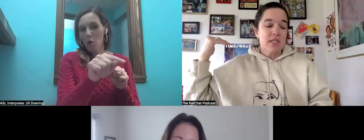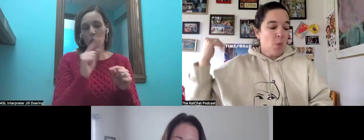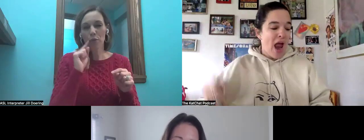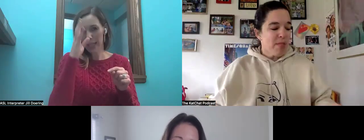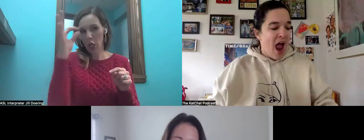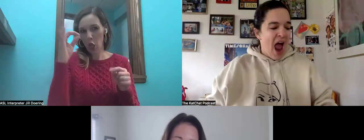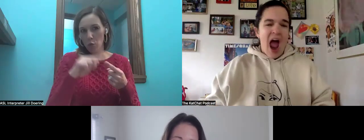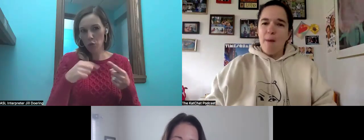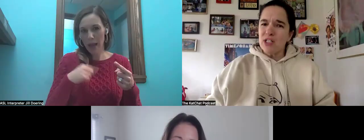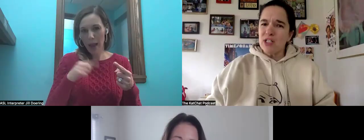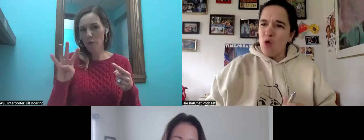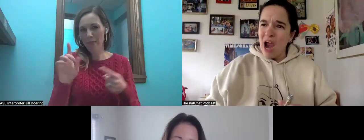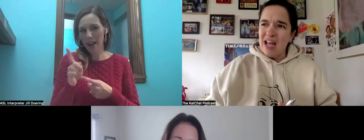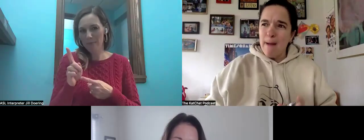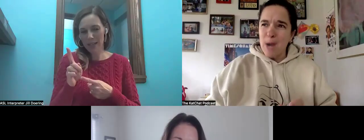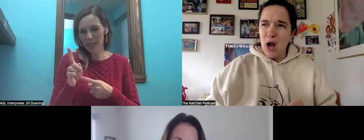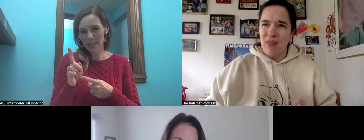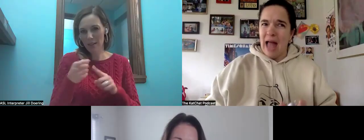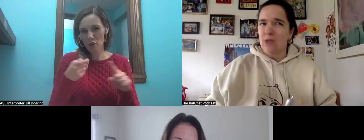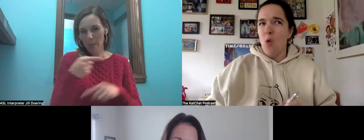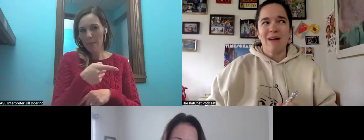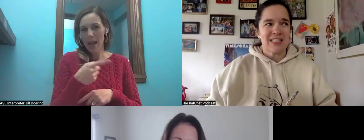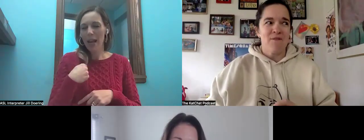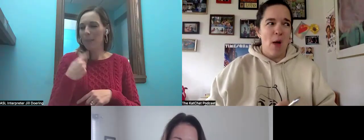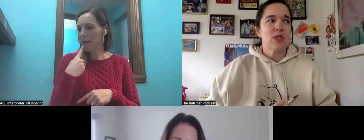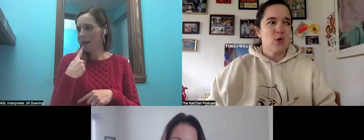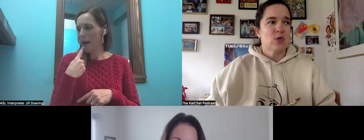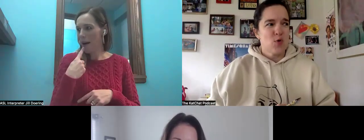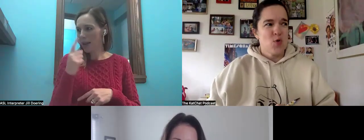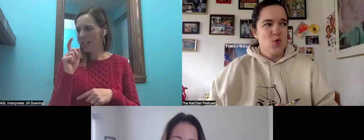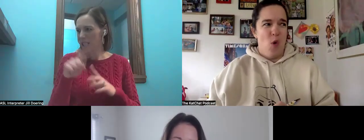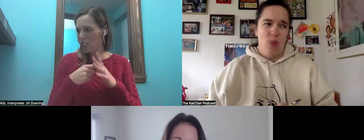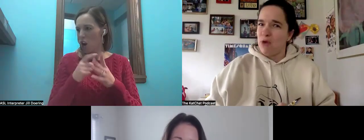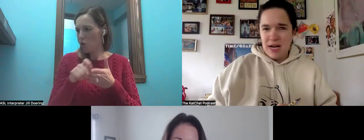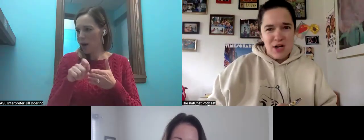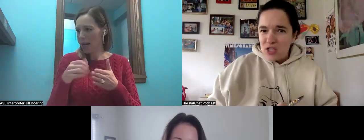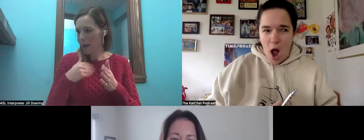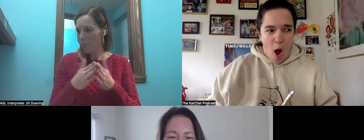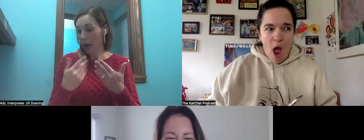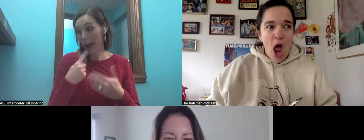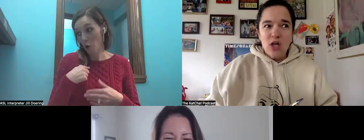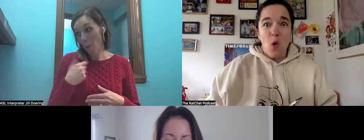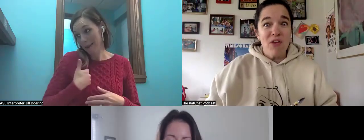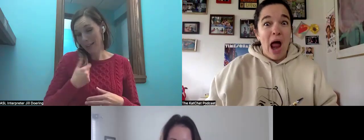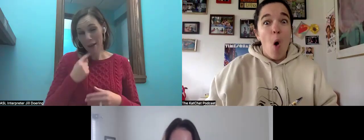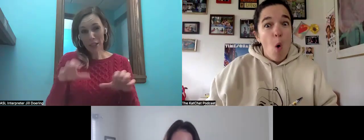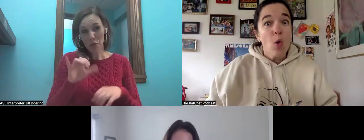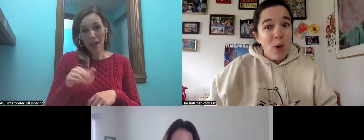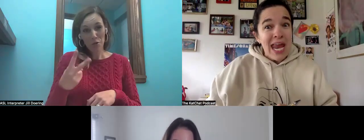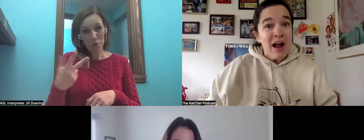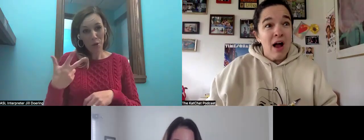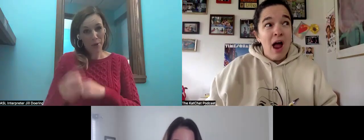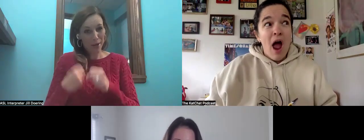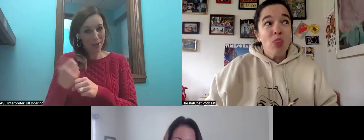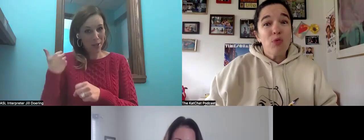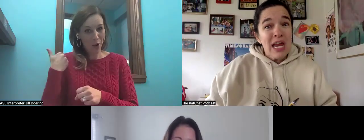45 minutes away. I'm going to start writing my book that I told myself I would do 2 or 3 years ago. So Yeah. for that whole